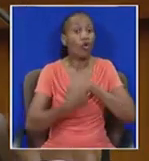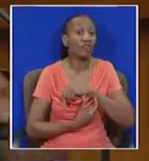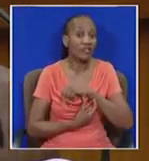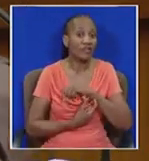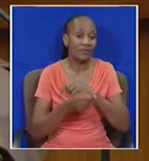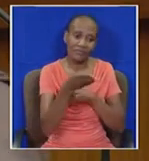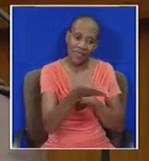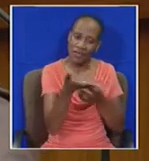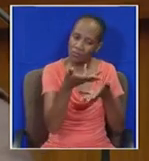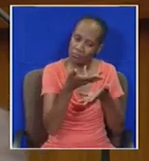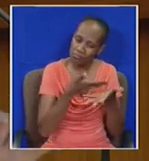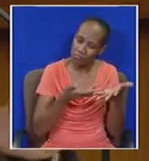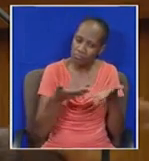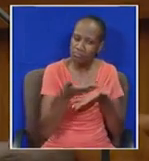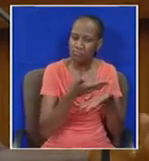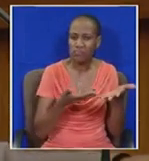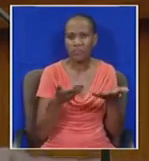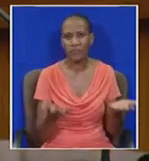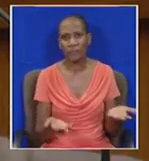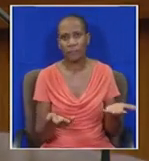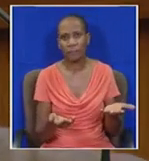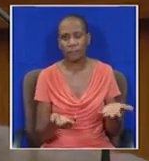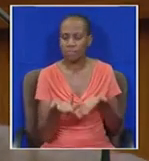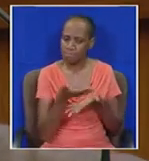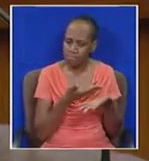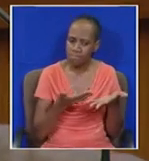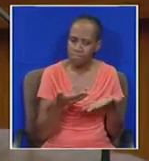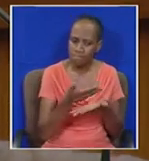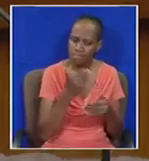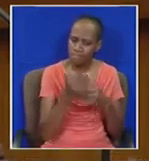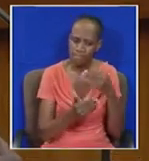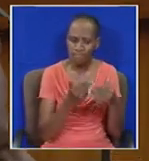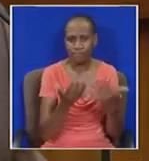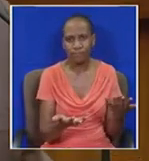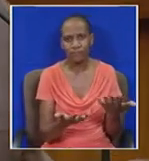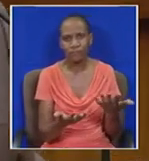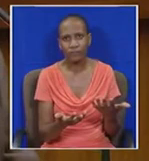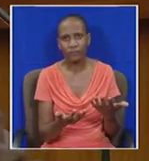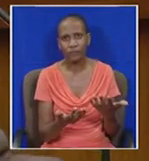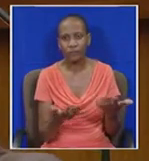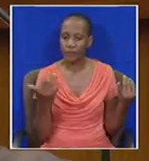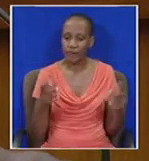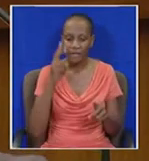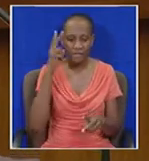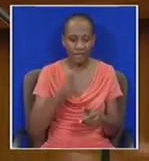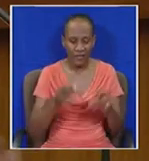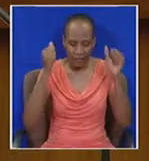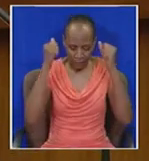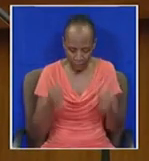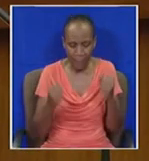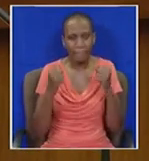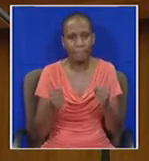party, and we had a discussion, and a resolution, a firm resolution was